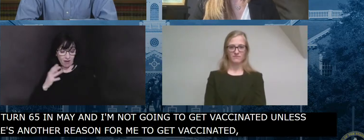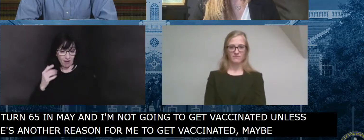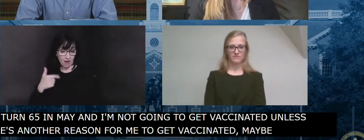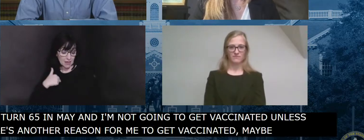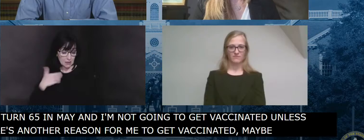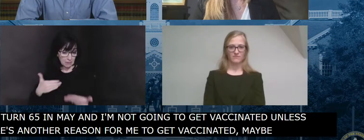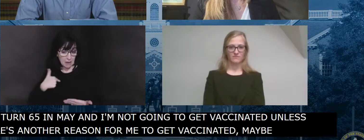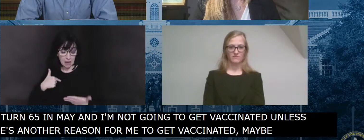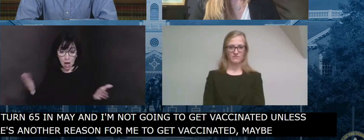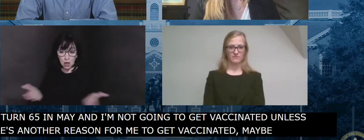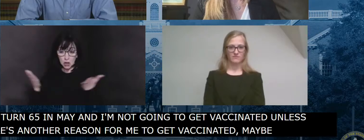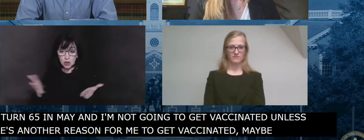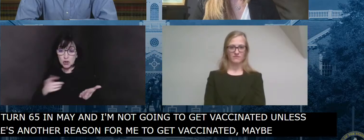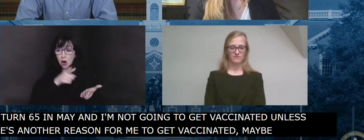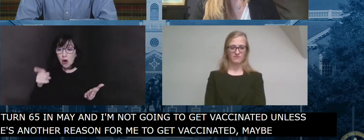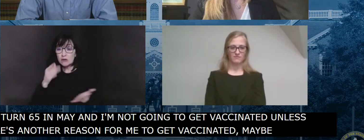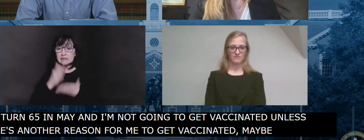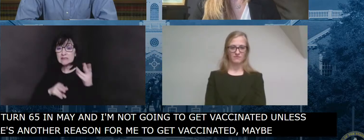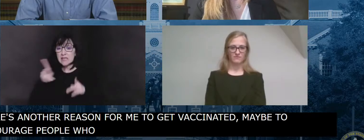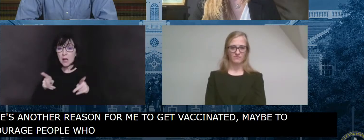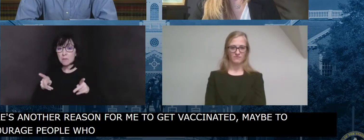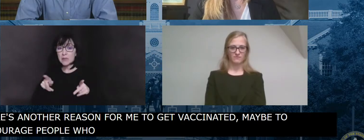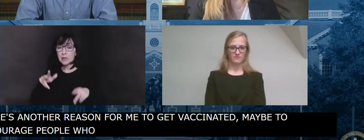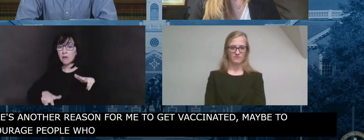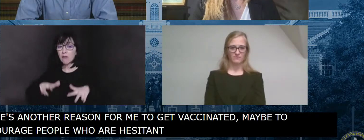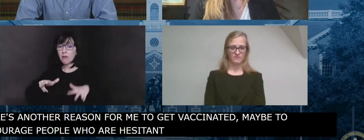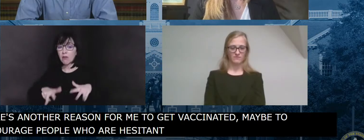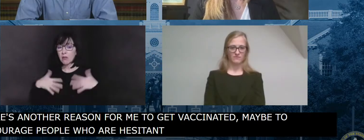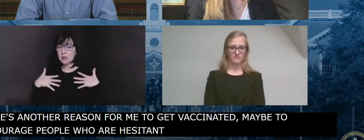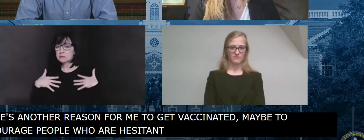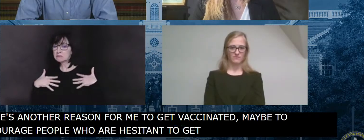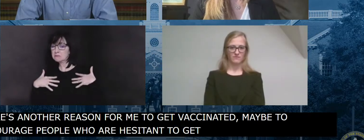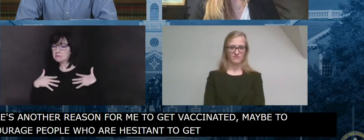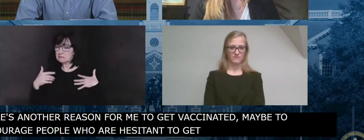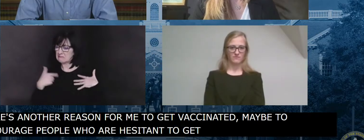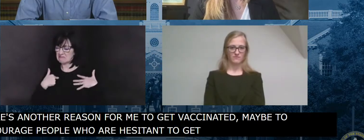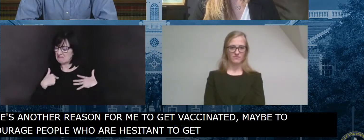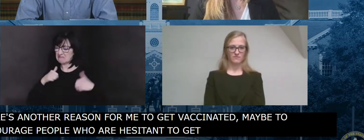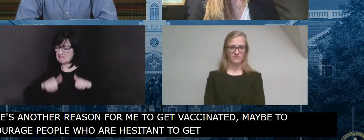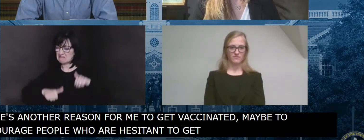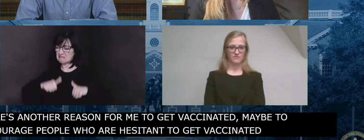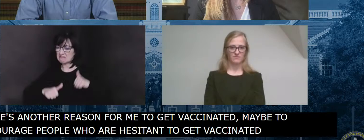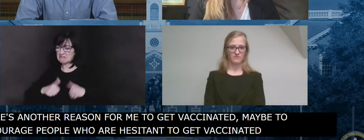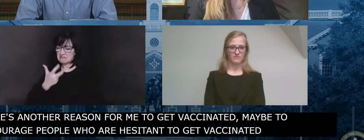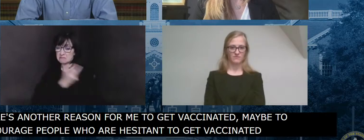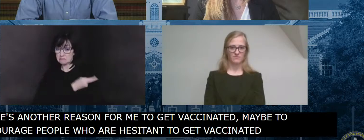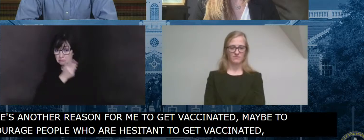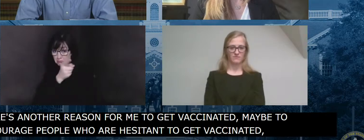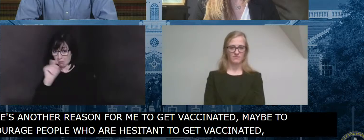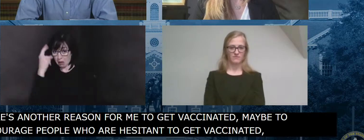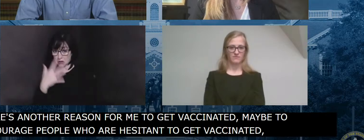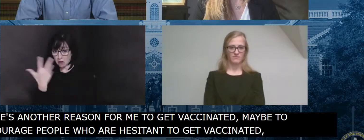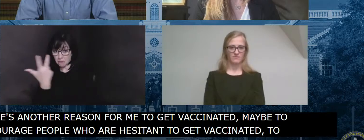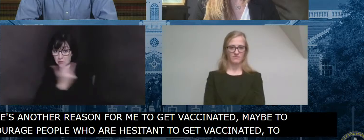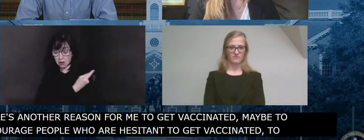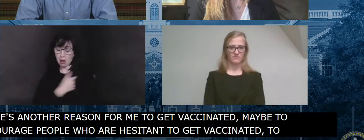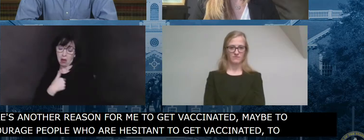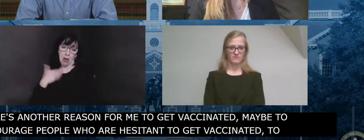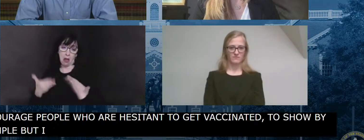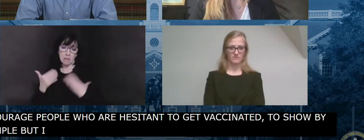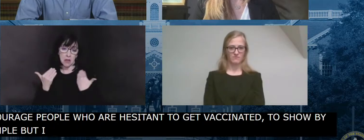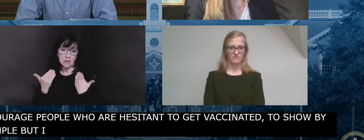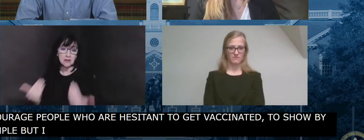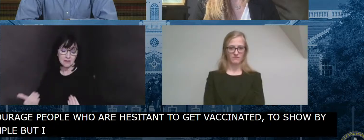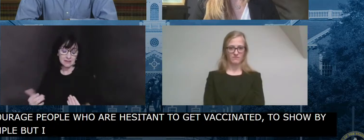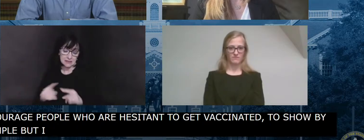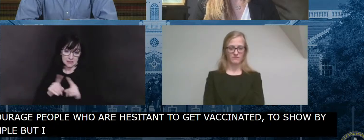are hesitant to get the vaccinated to show by example. But I would assume that that's the answer, Dr. Rattay. You